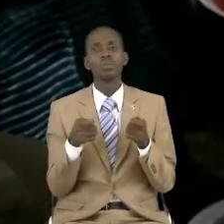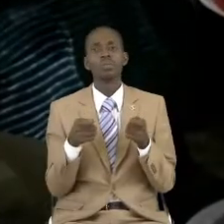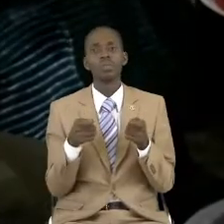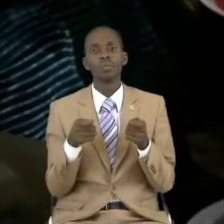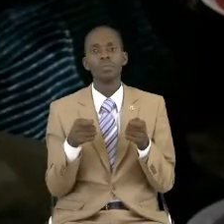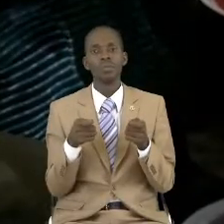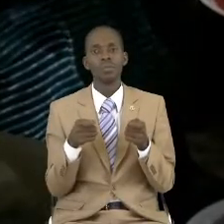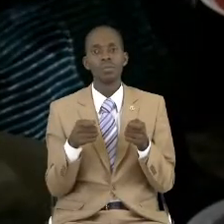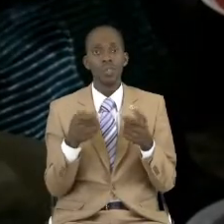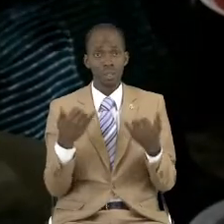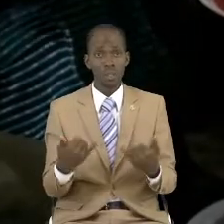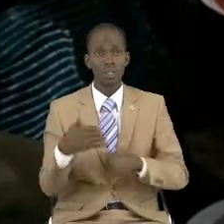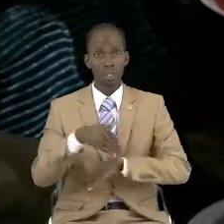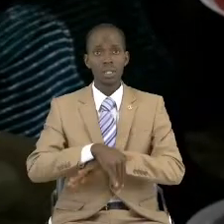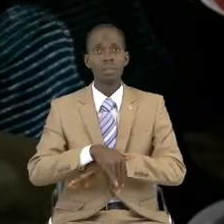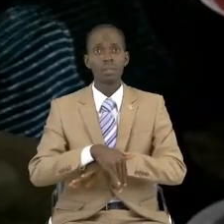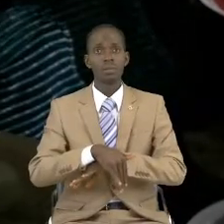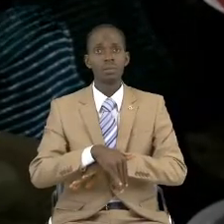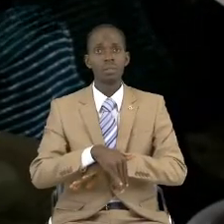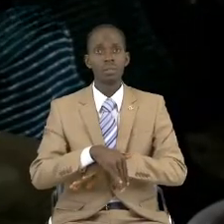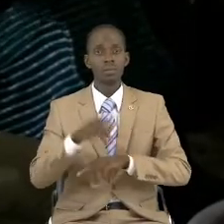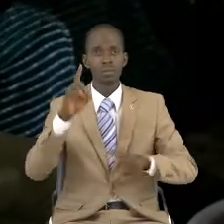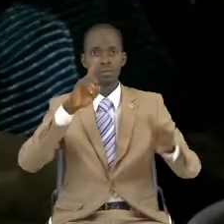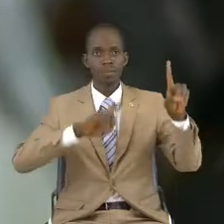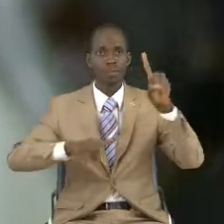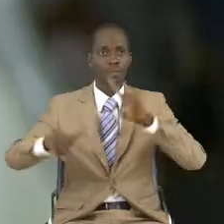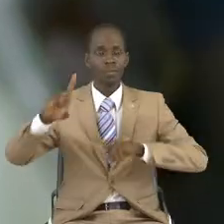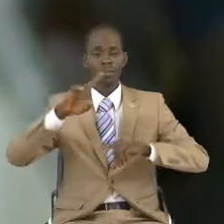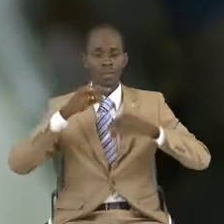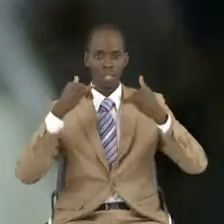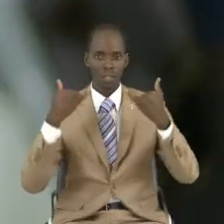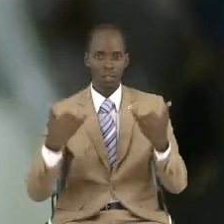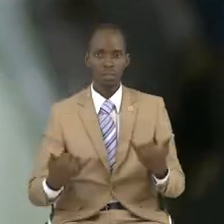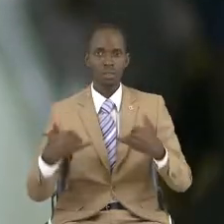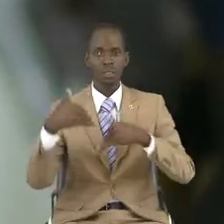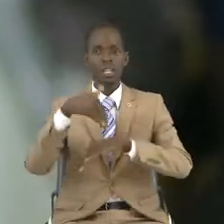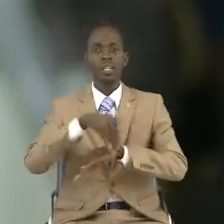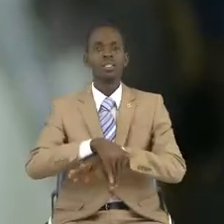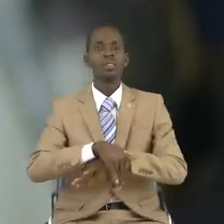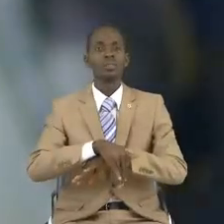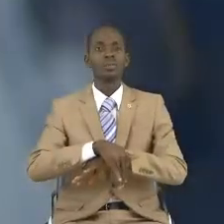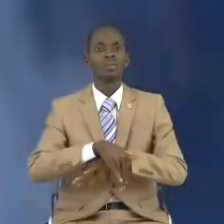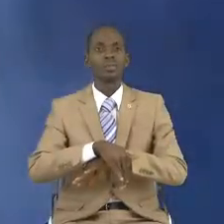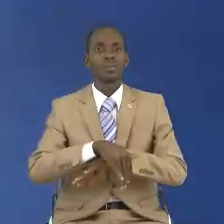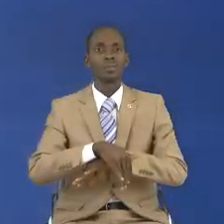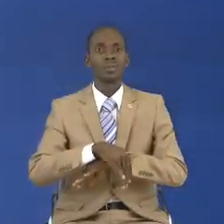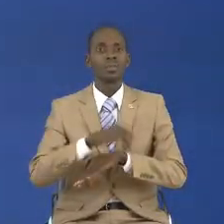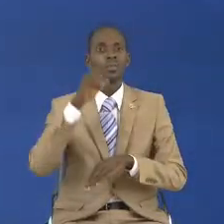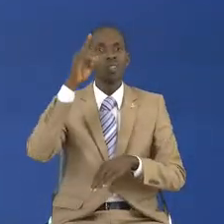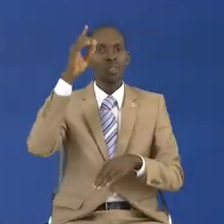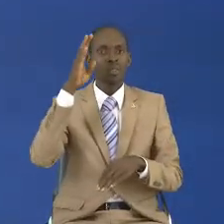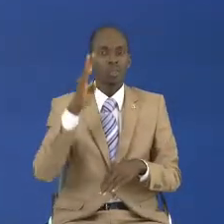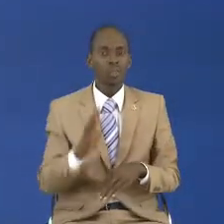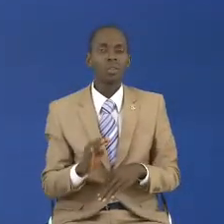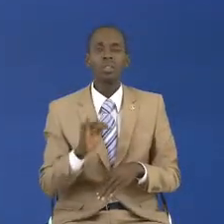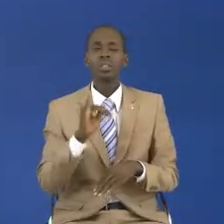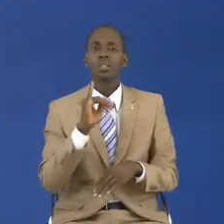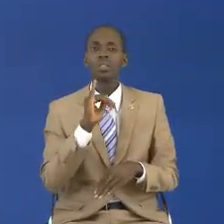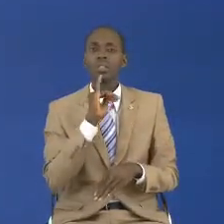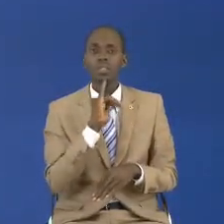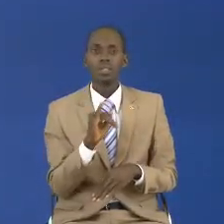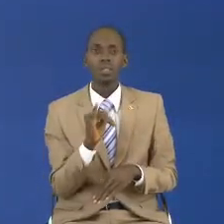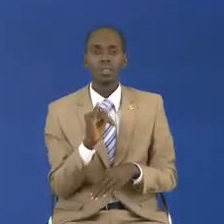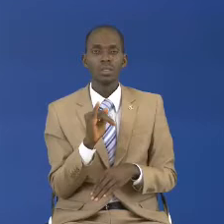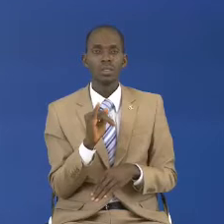tonight somebody shout tonight god is the god of power i